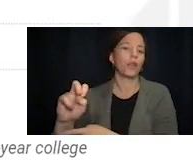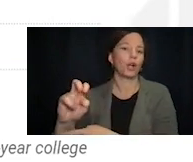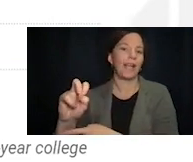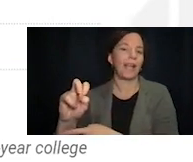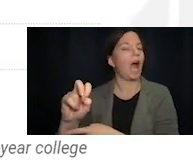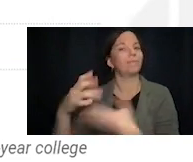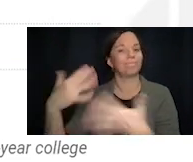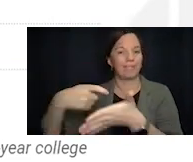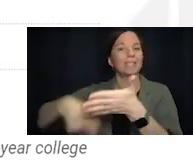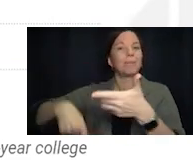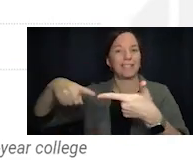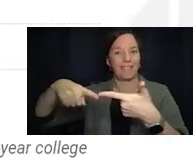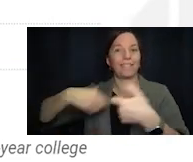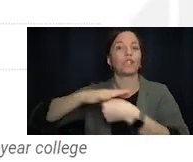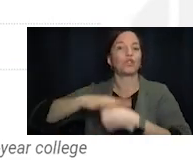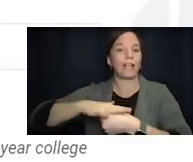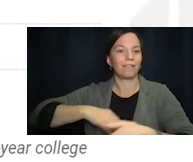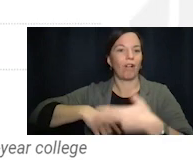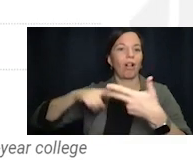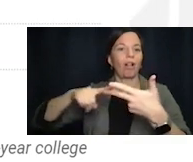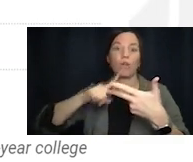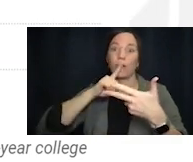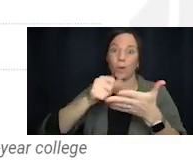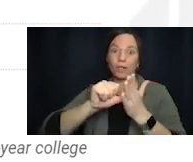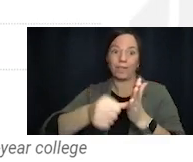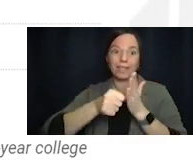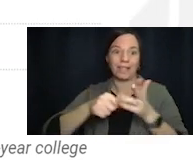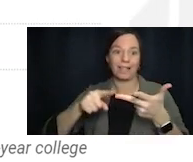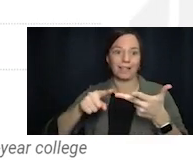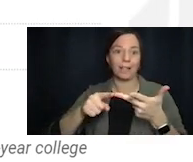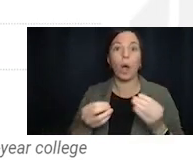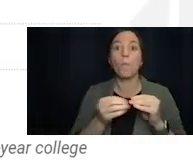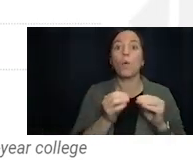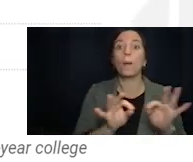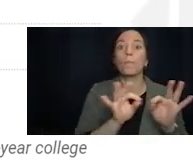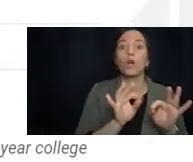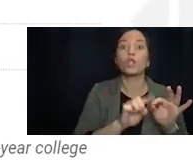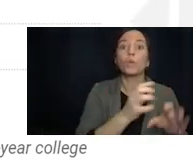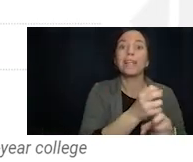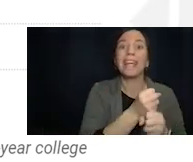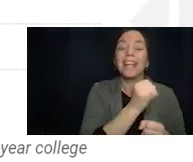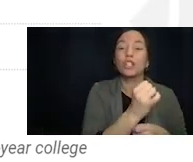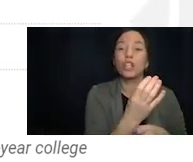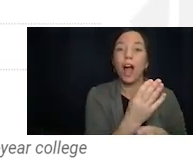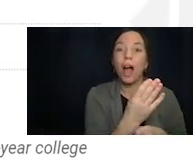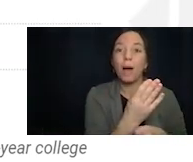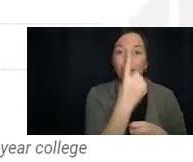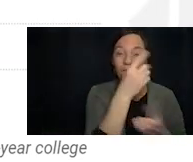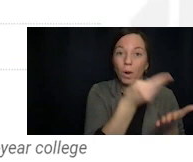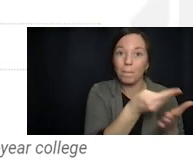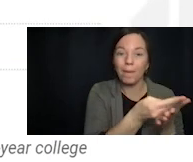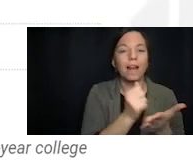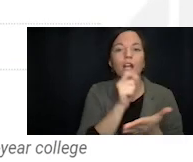too stressful. Really wanna highlight here, more important to get a job and make money, unsure about their major or